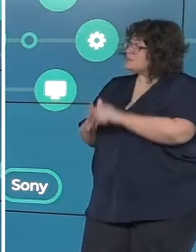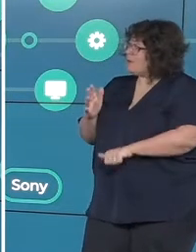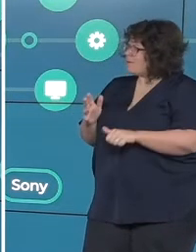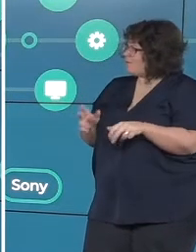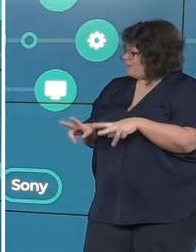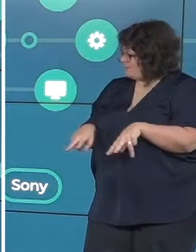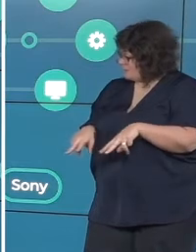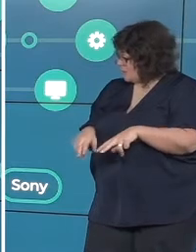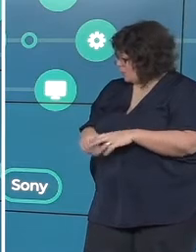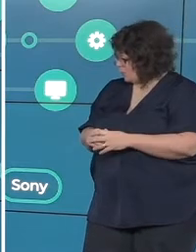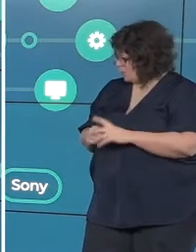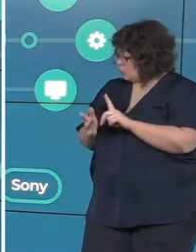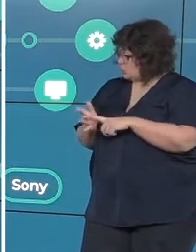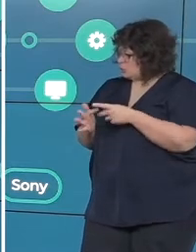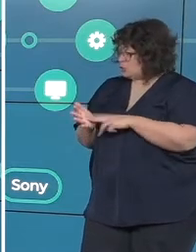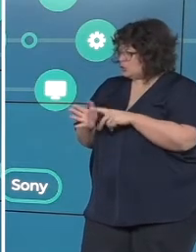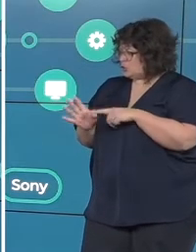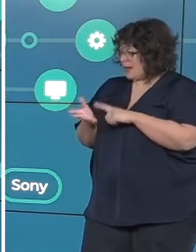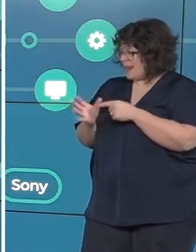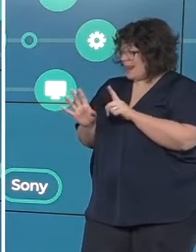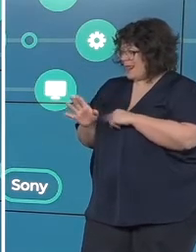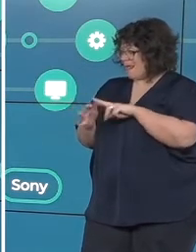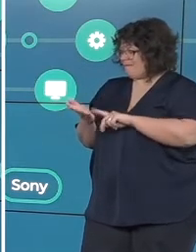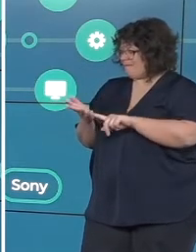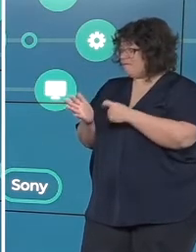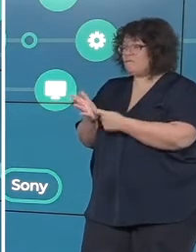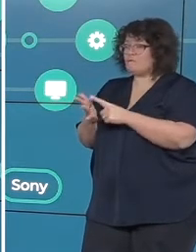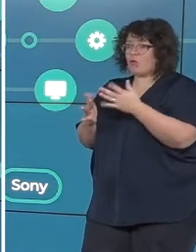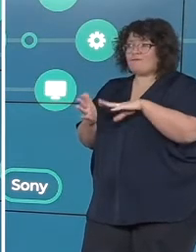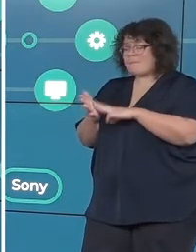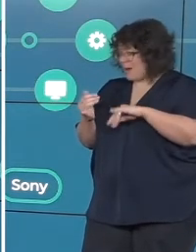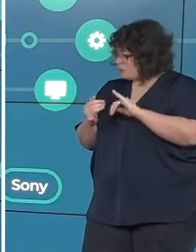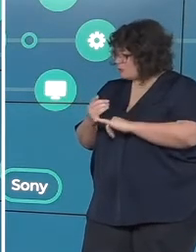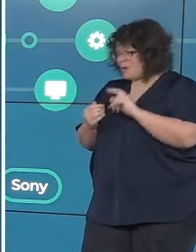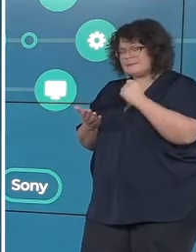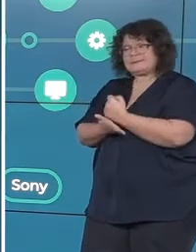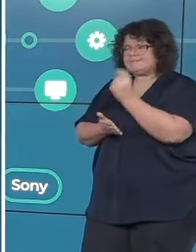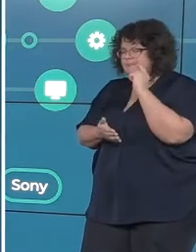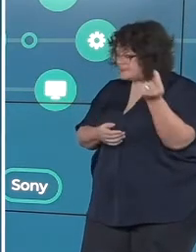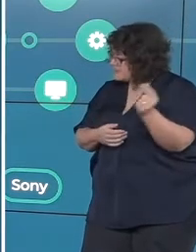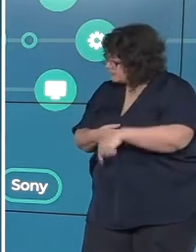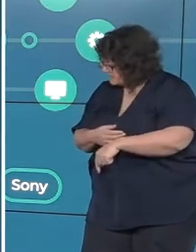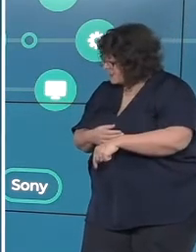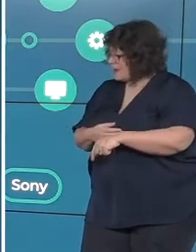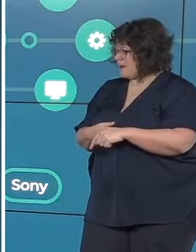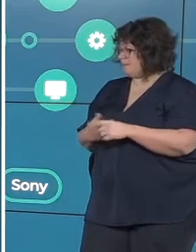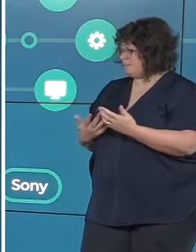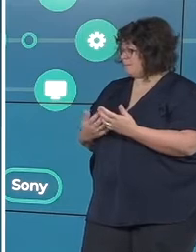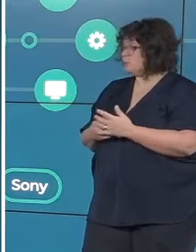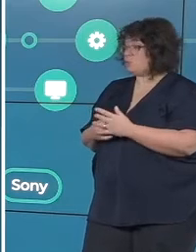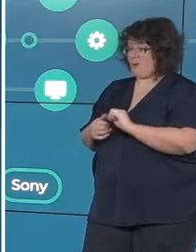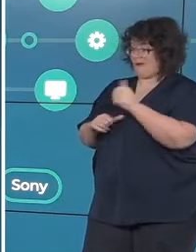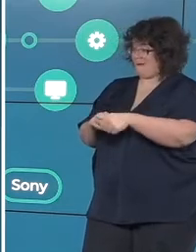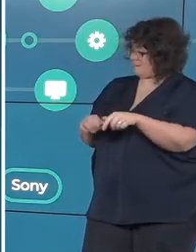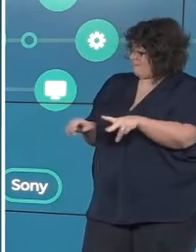so we definitely want to bring that in just a moment. But after this video, I'll be posing some questions to the group